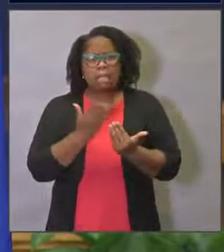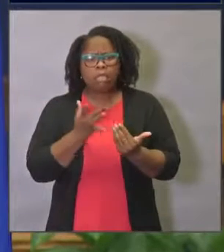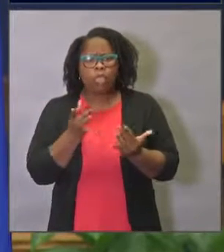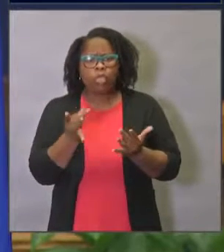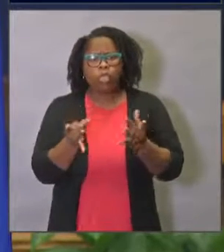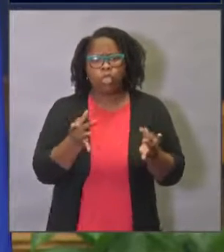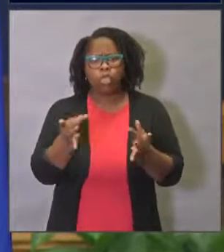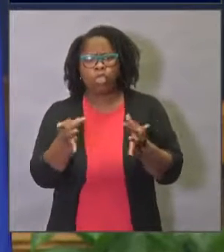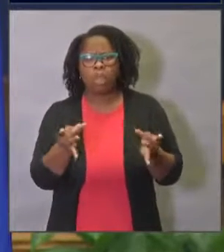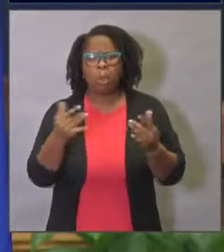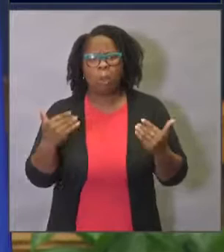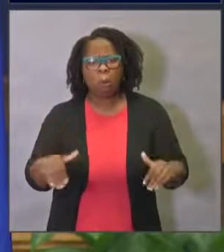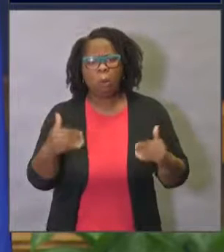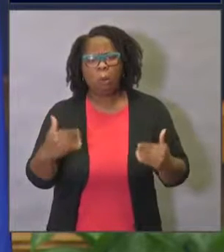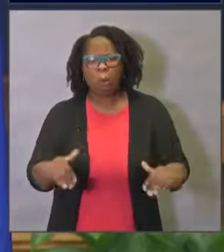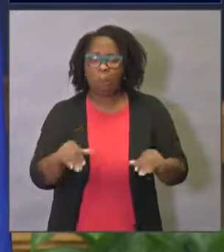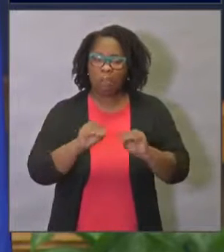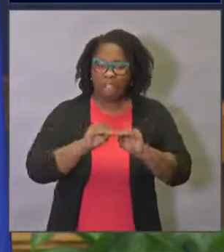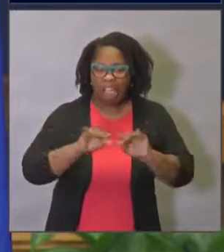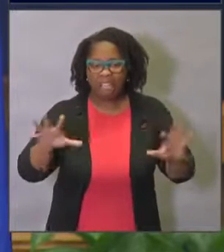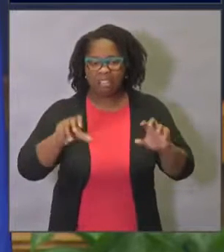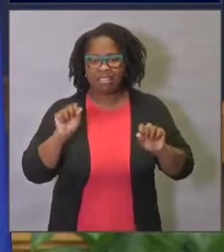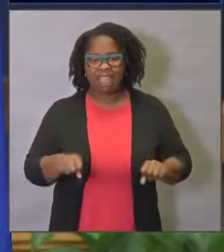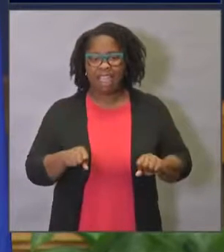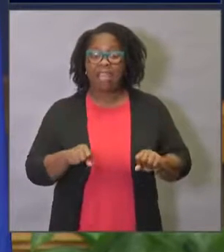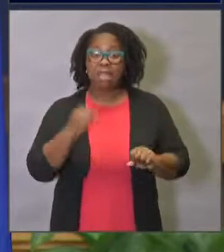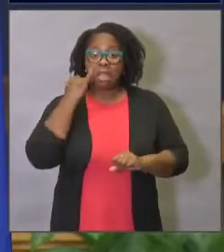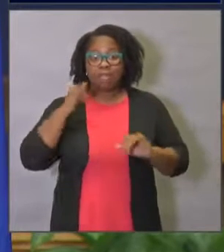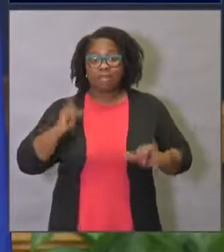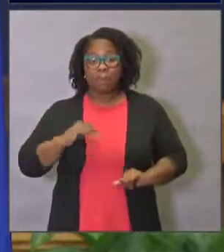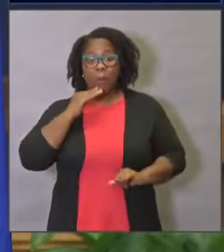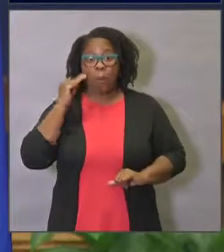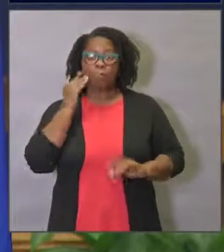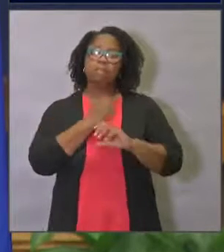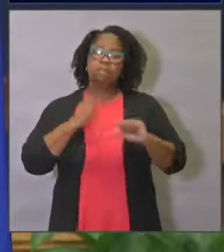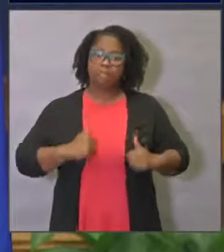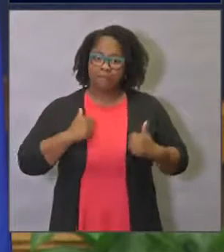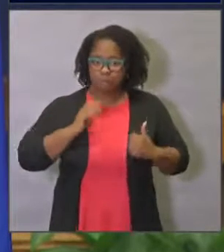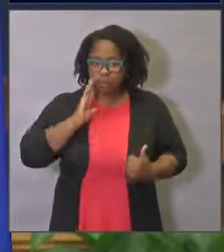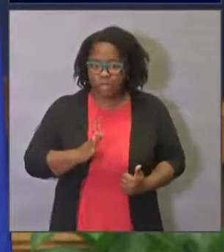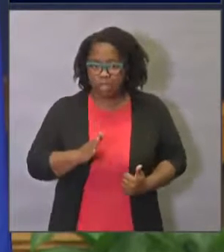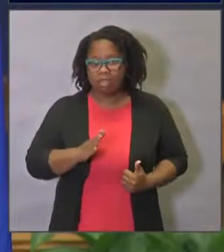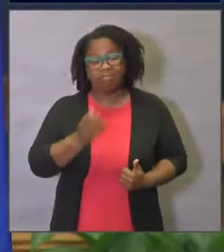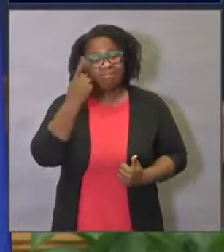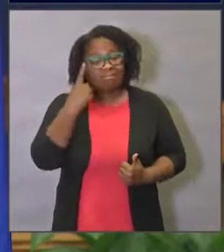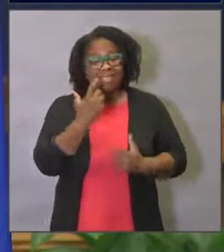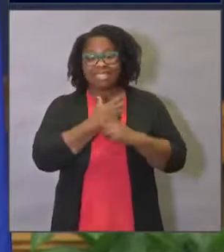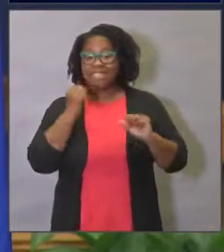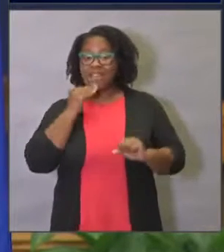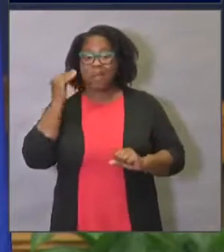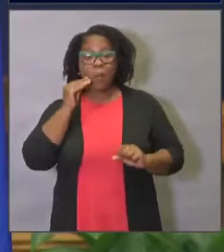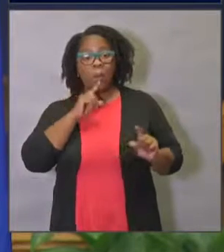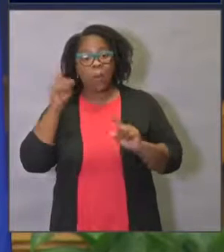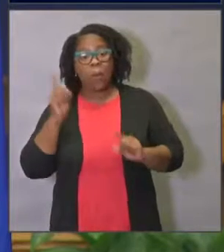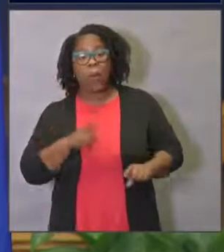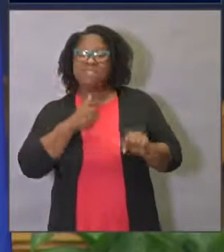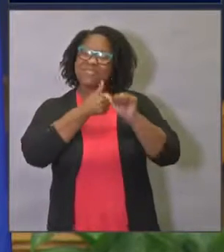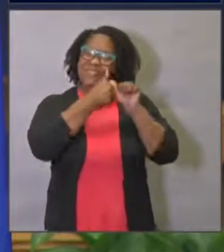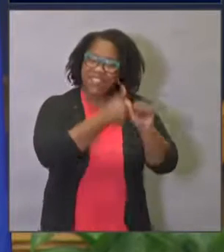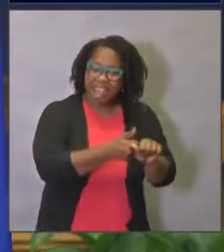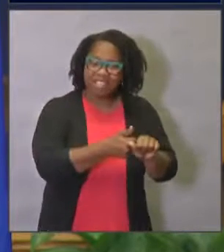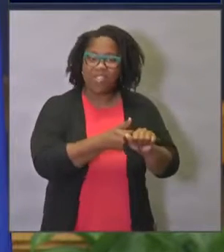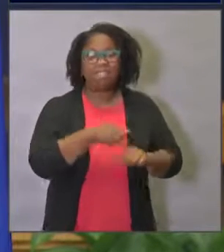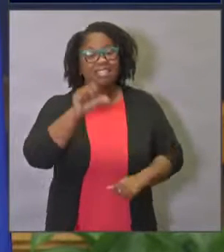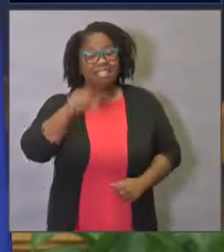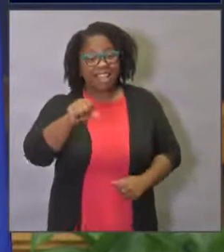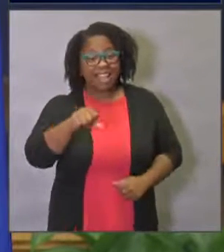many lives. Please know that we have to abide by the Safer at Home order during this holiday season. Yes, this holiday will look